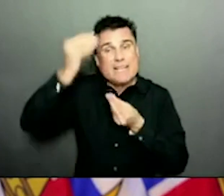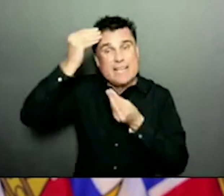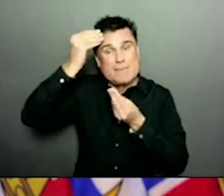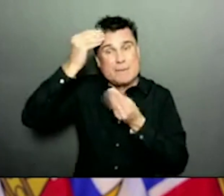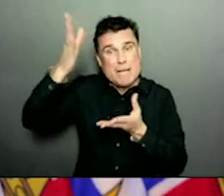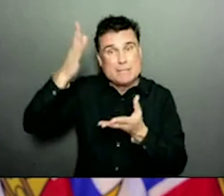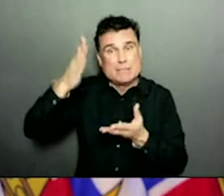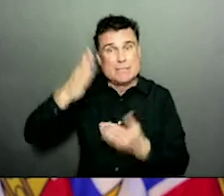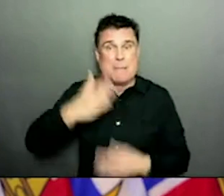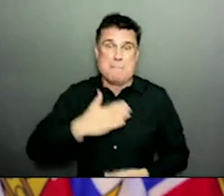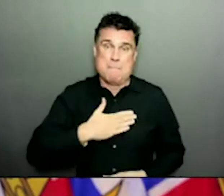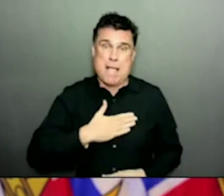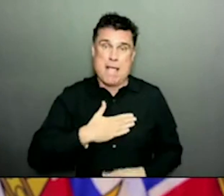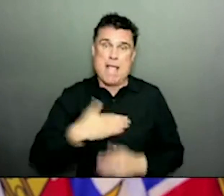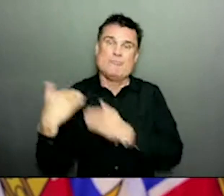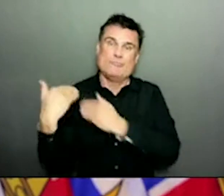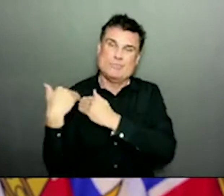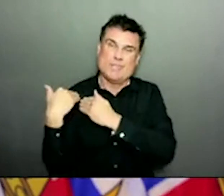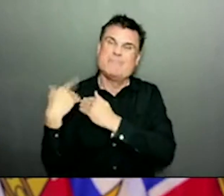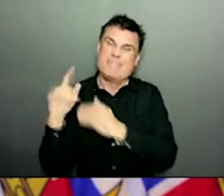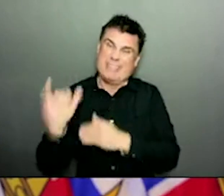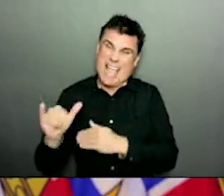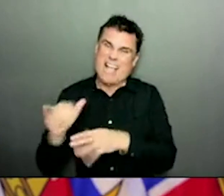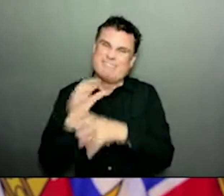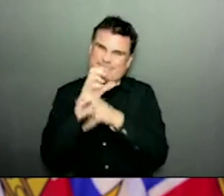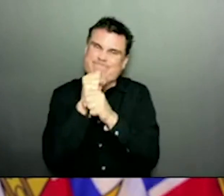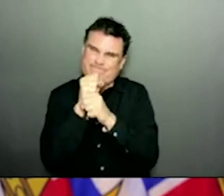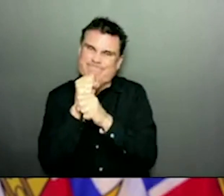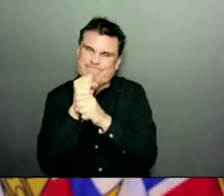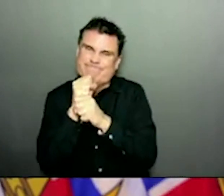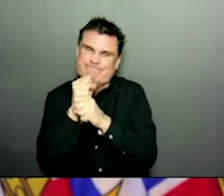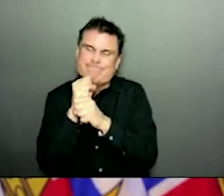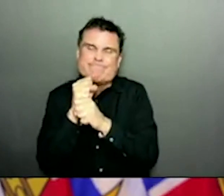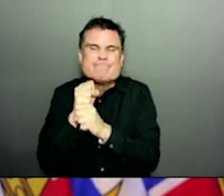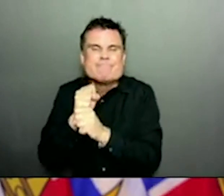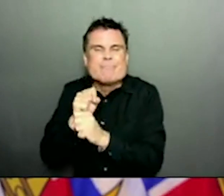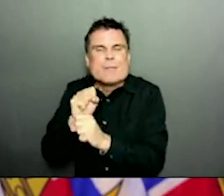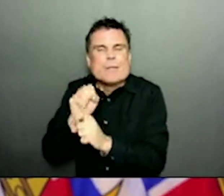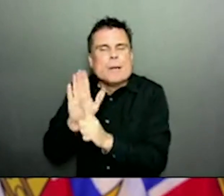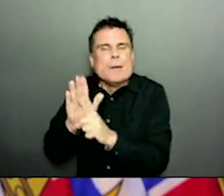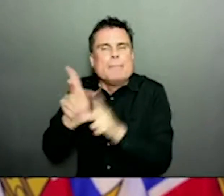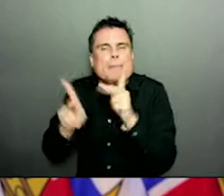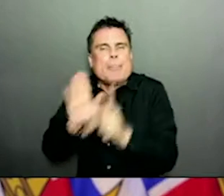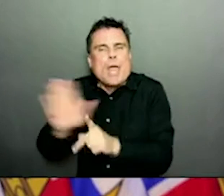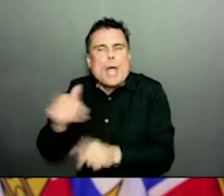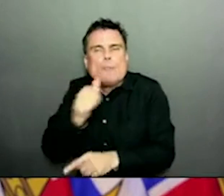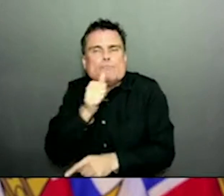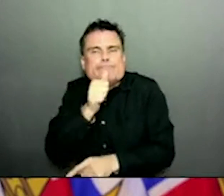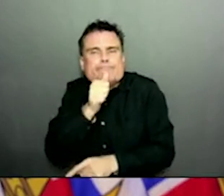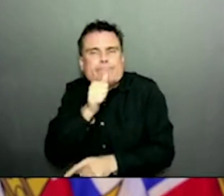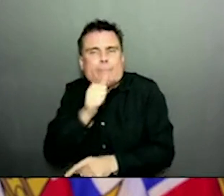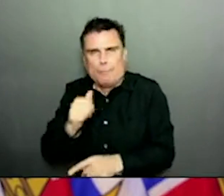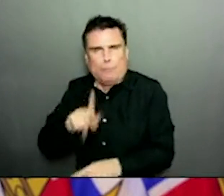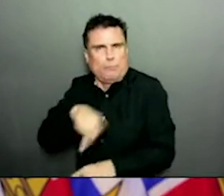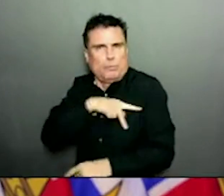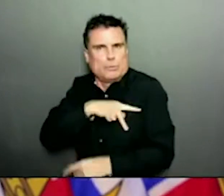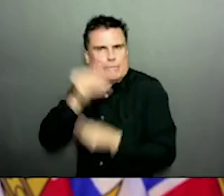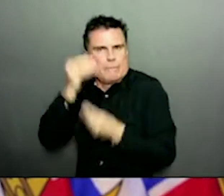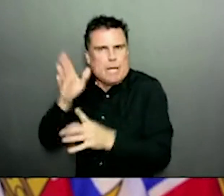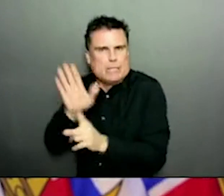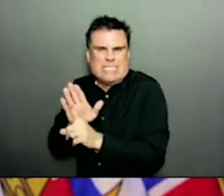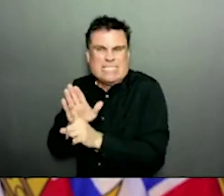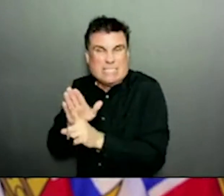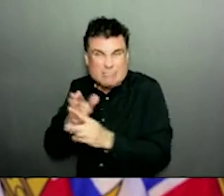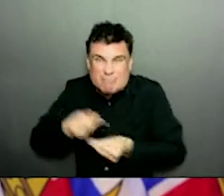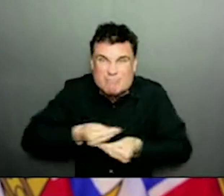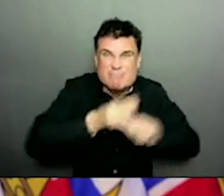on people's personal health information, and it's a balancing of those two things. And we do have an ongoing agreement